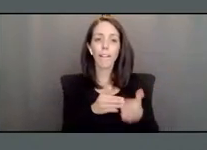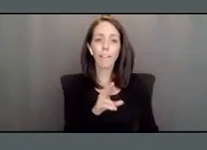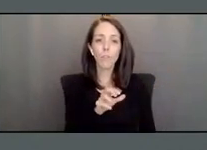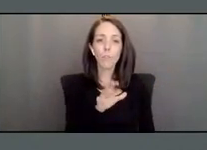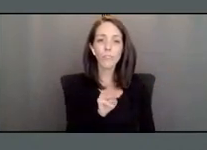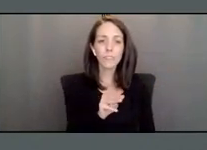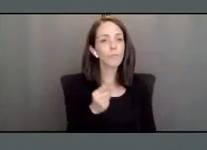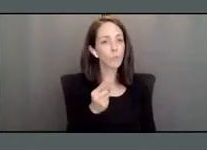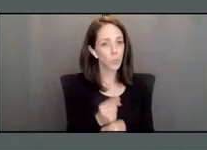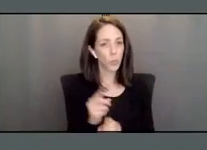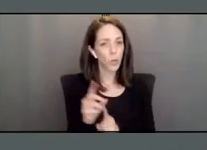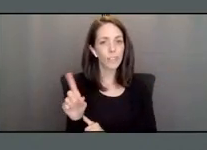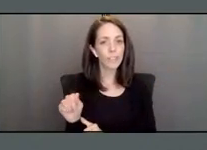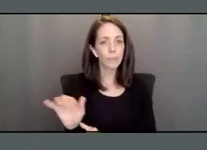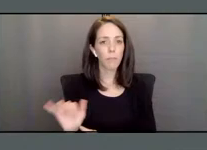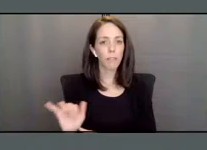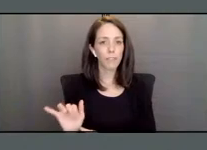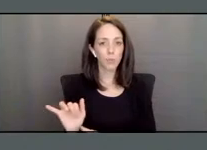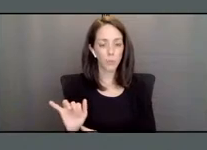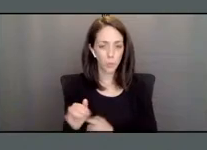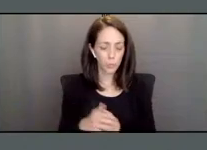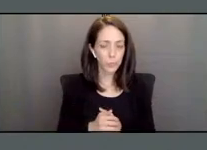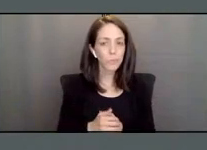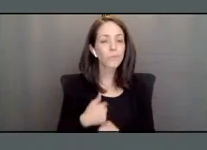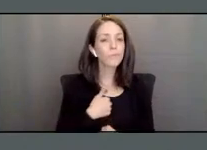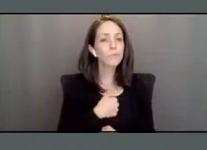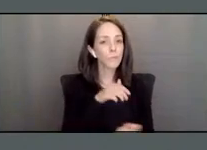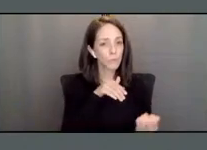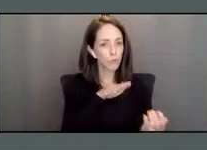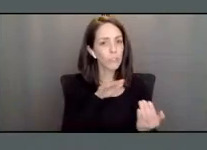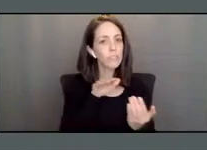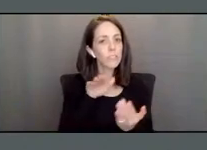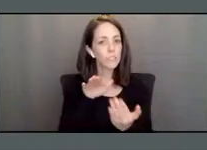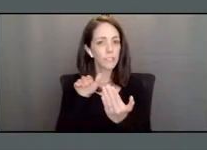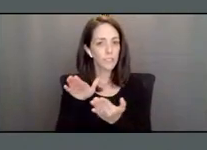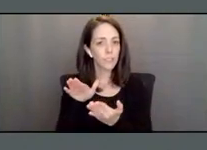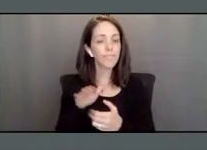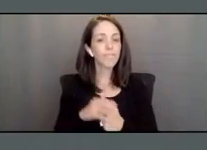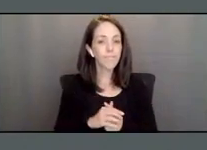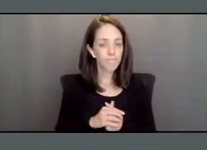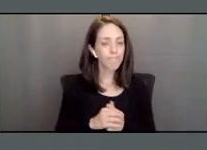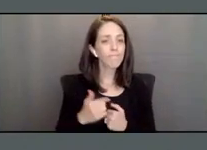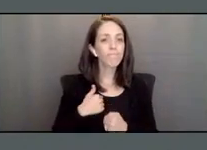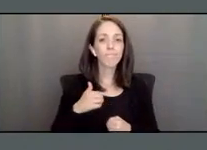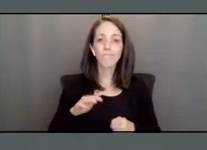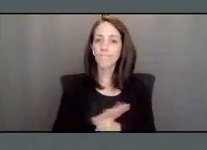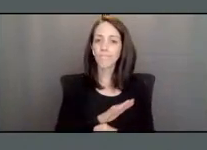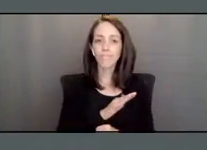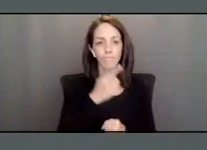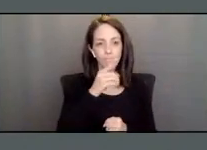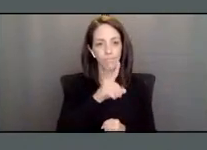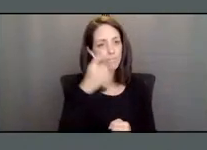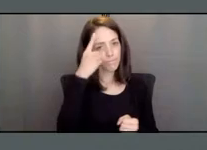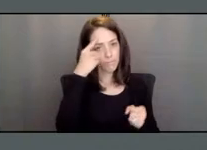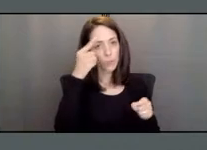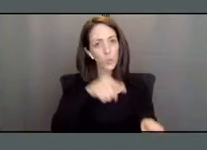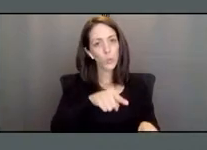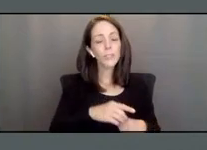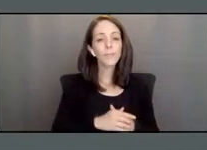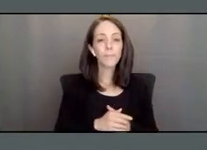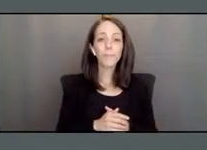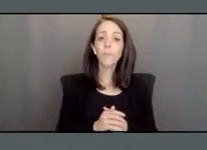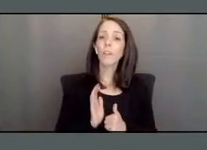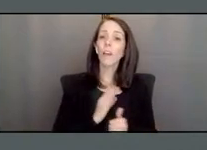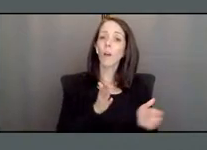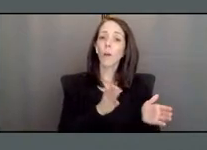that that we need to address. And completely agree. It is our plan to pivot